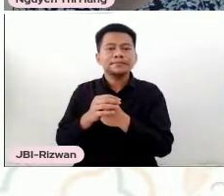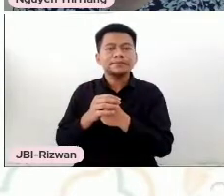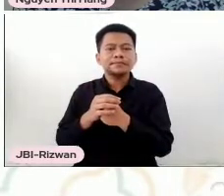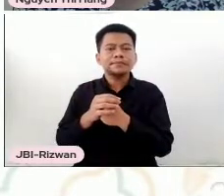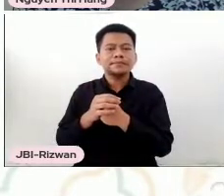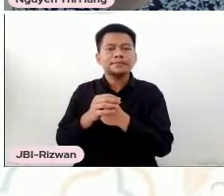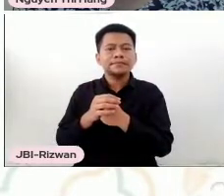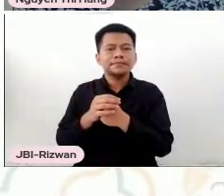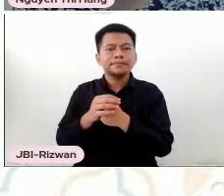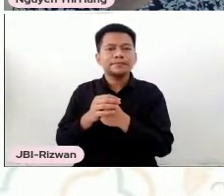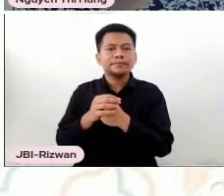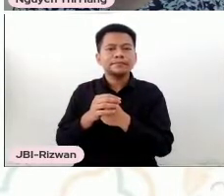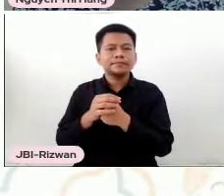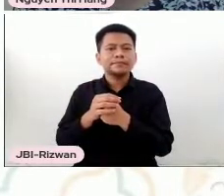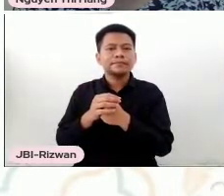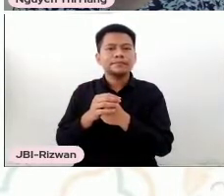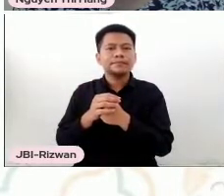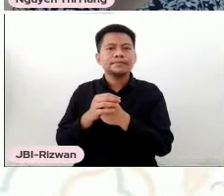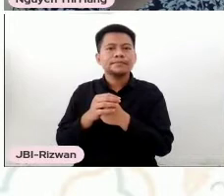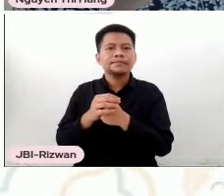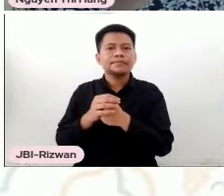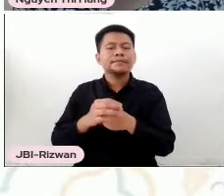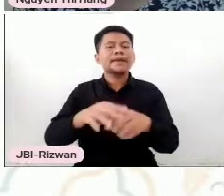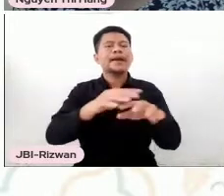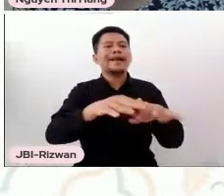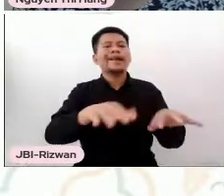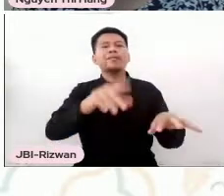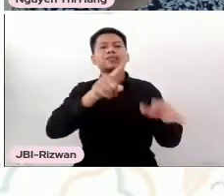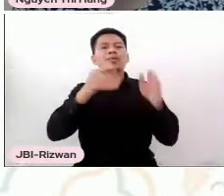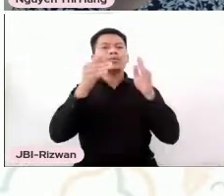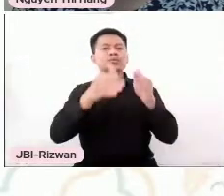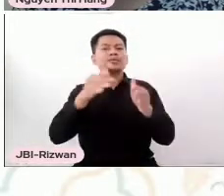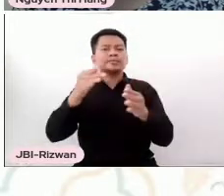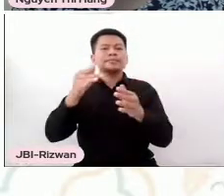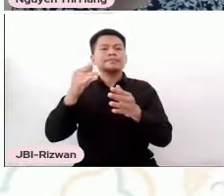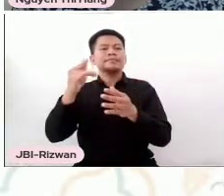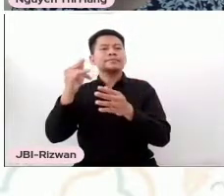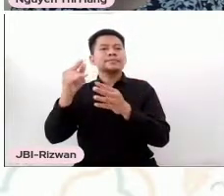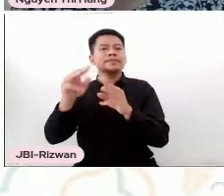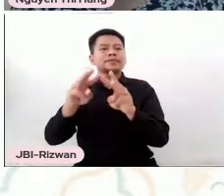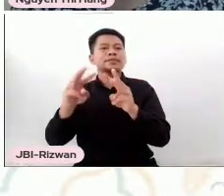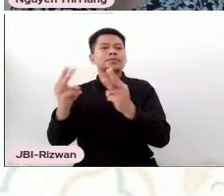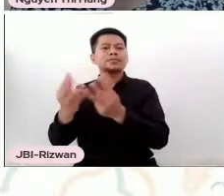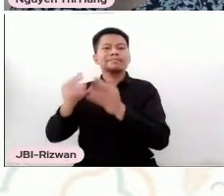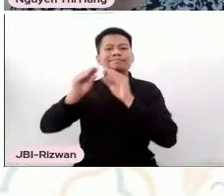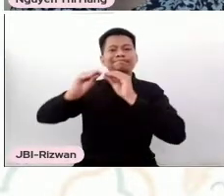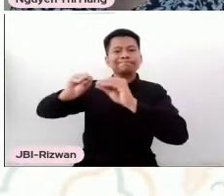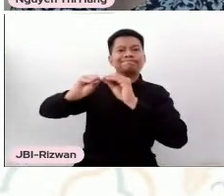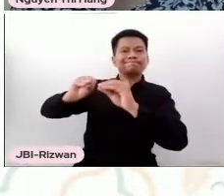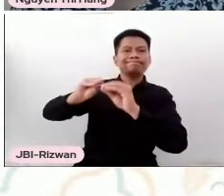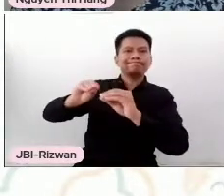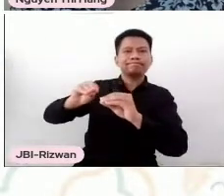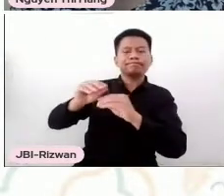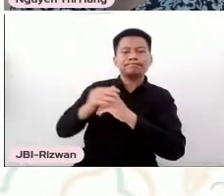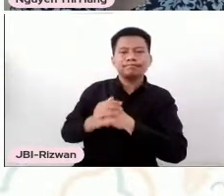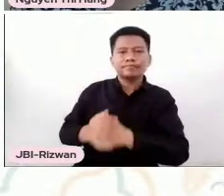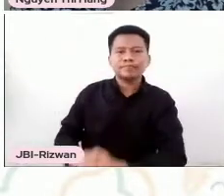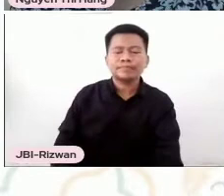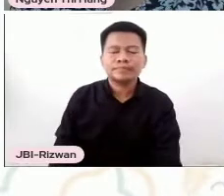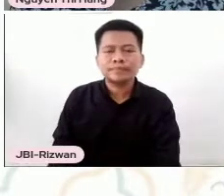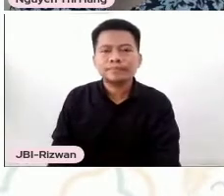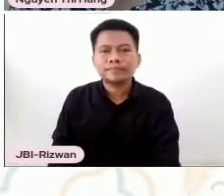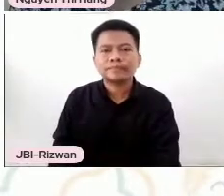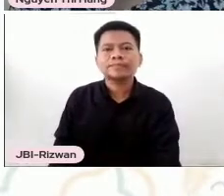satu atau dua anak-anak kebutuhan di sebuah center. Can you explain what the center look like?